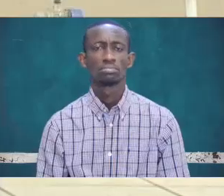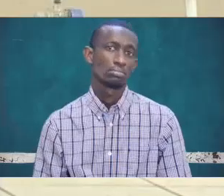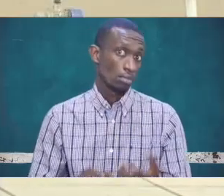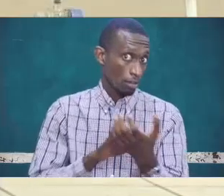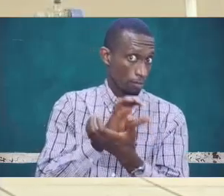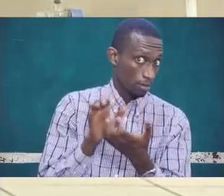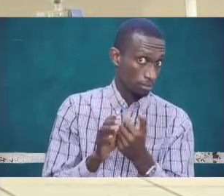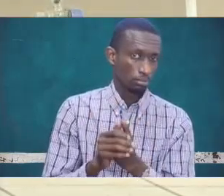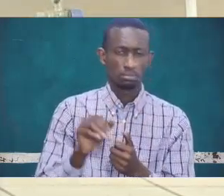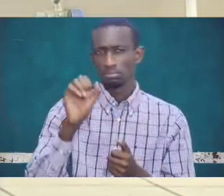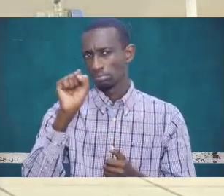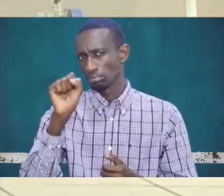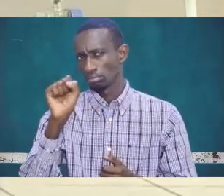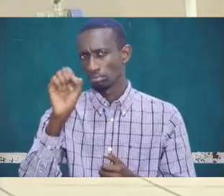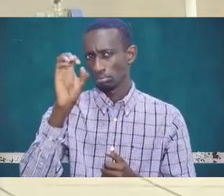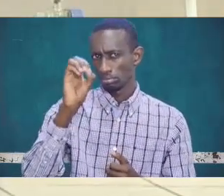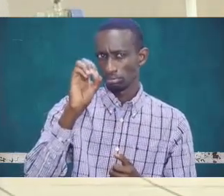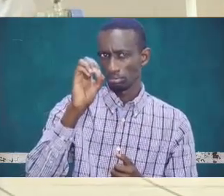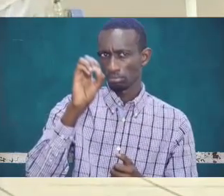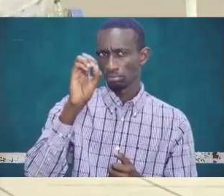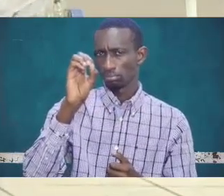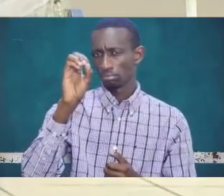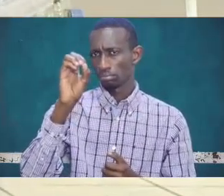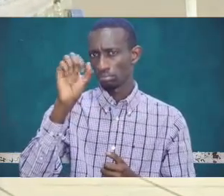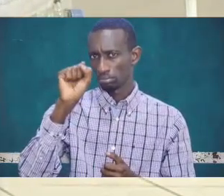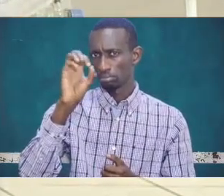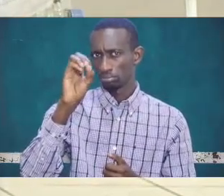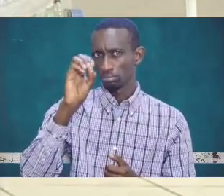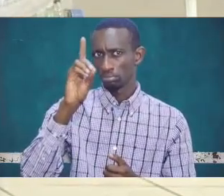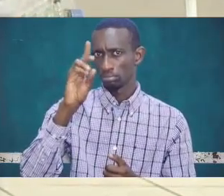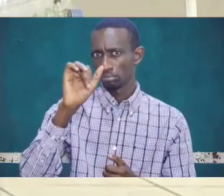And we have sodium chloride.